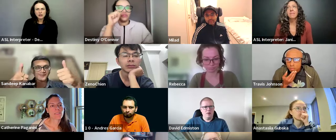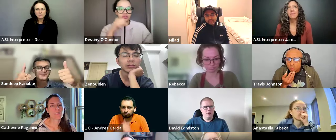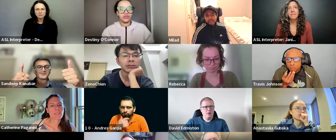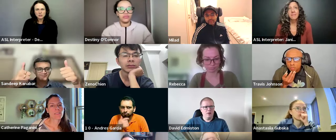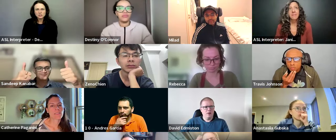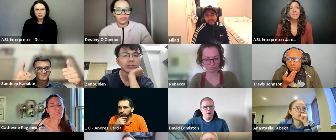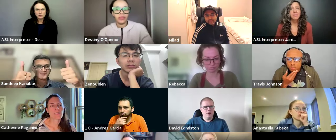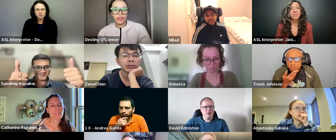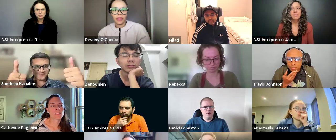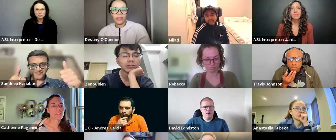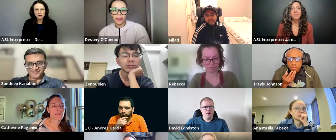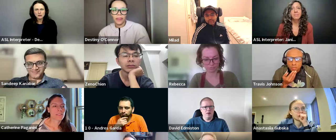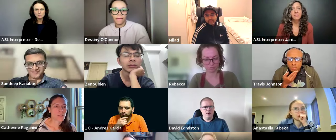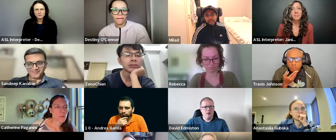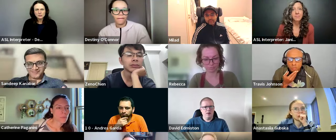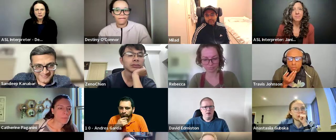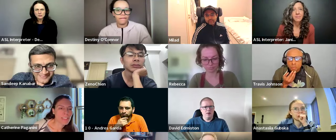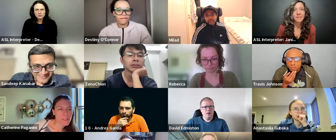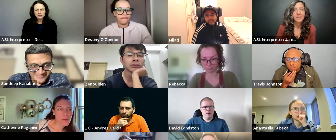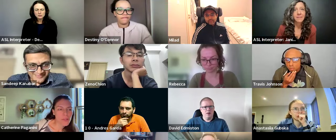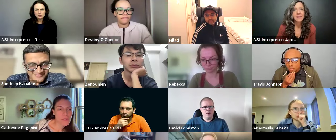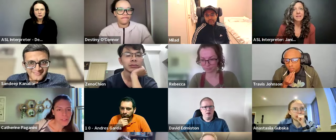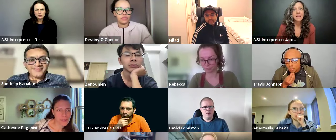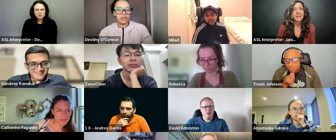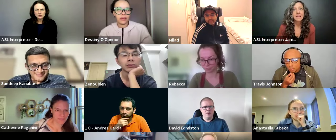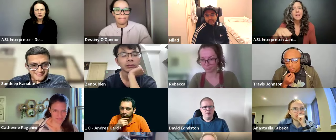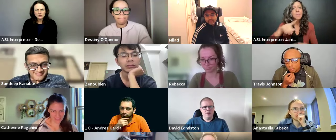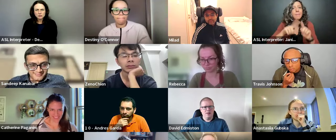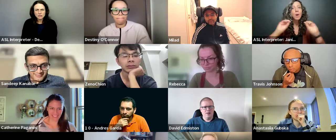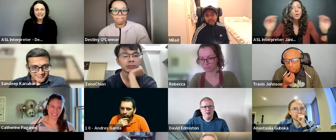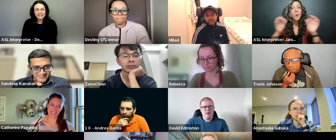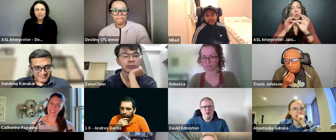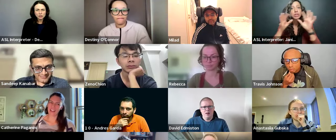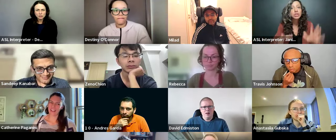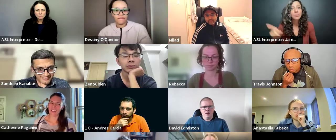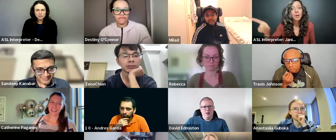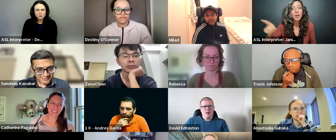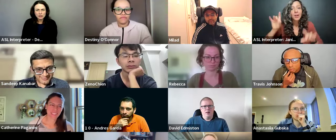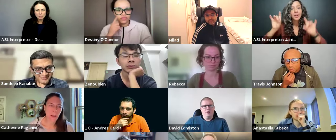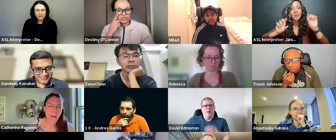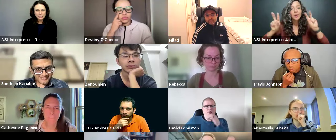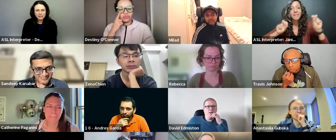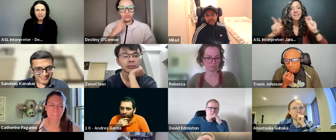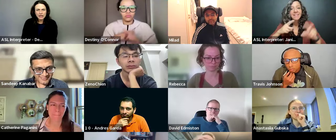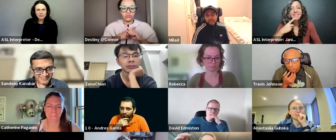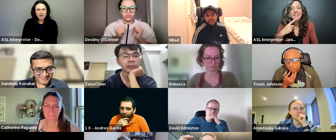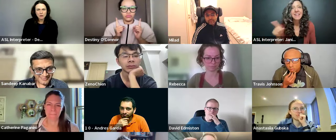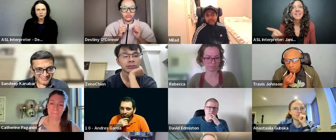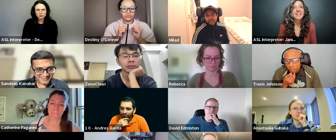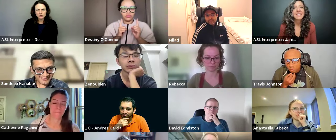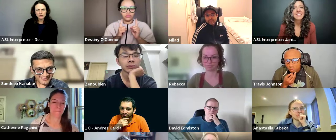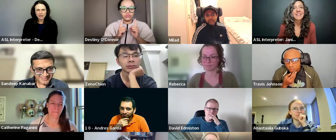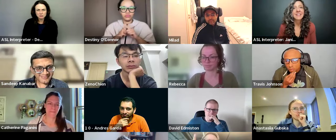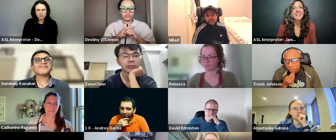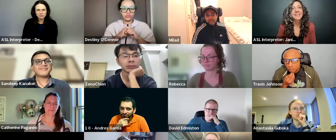Yeah, okay. It should have captions. But there is no interpreter. There's a gear that you can click and that